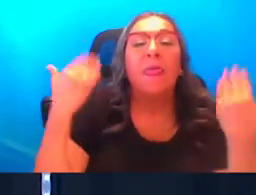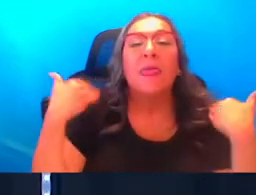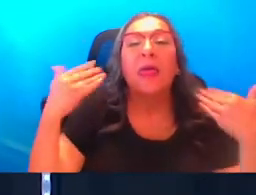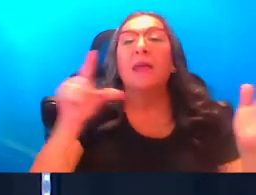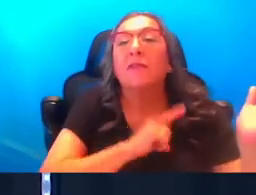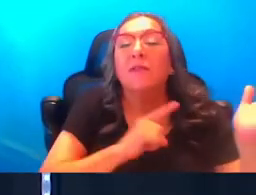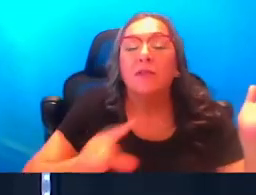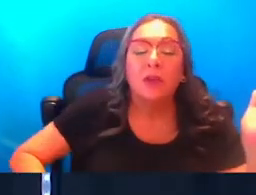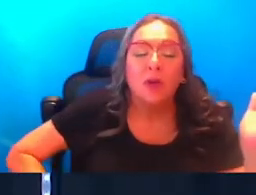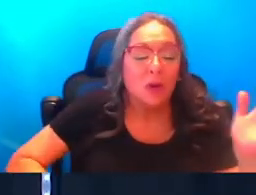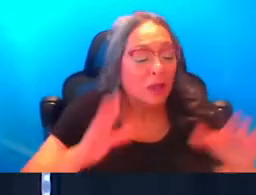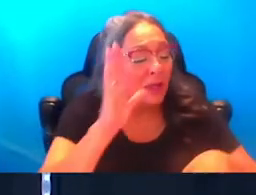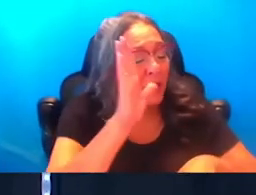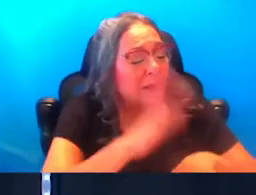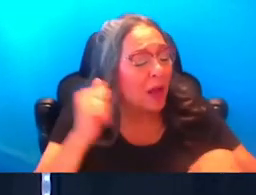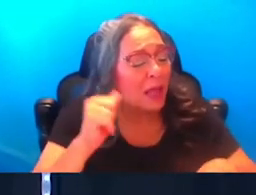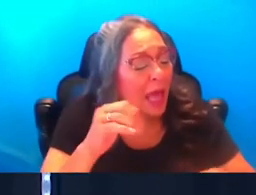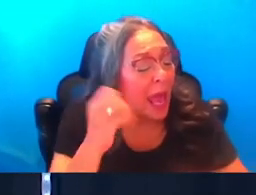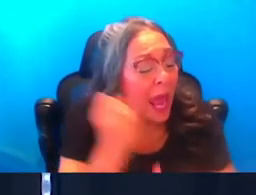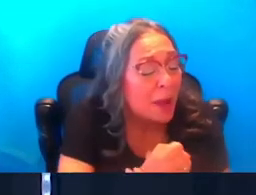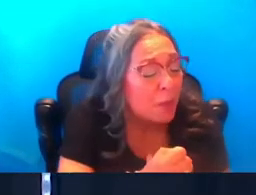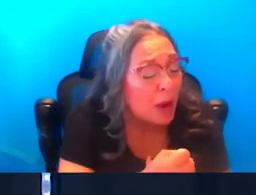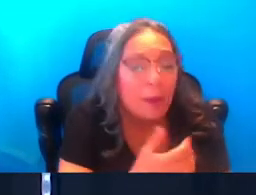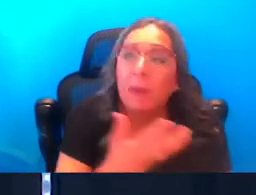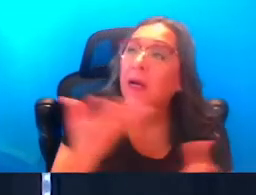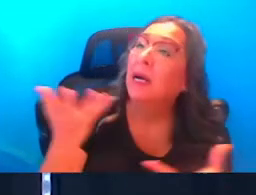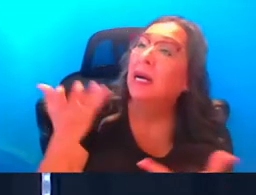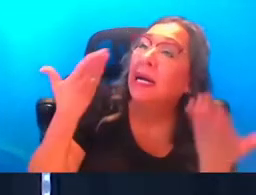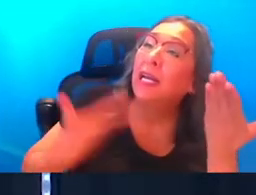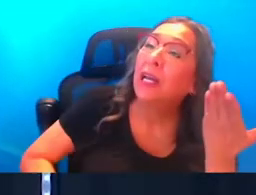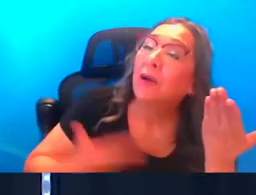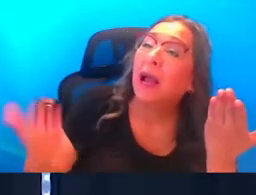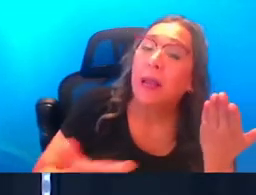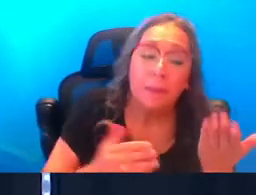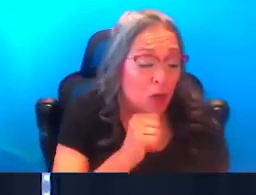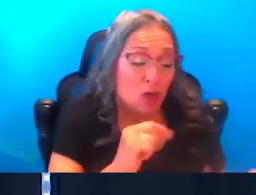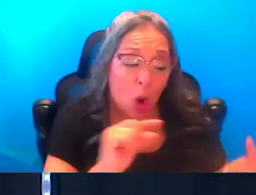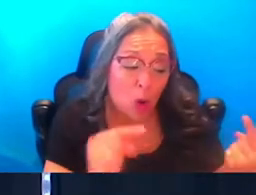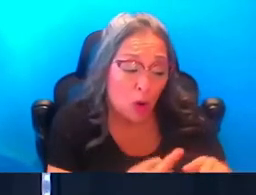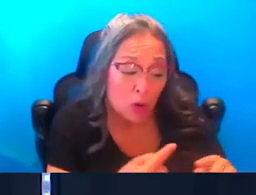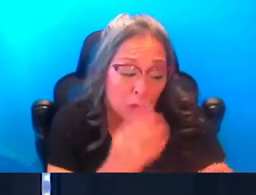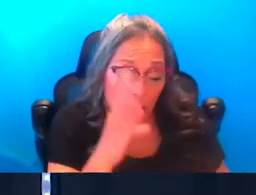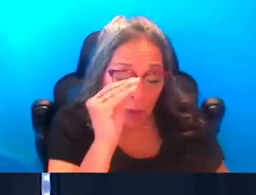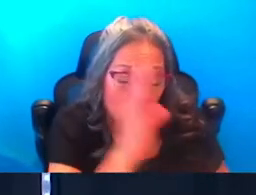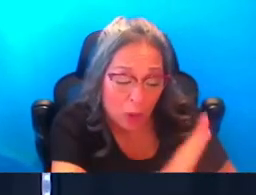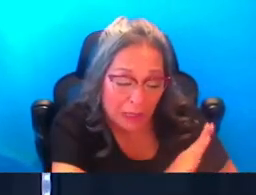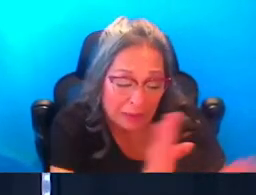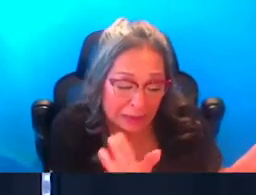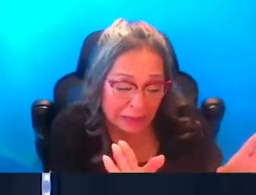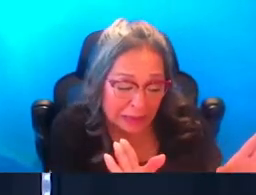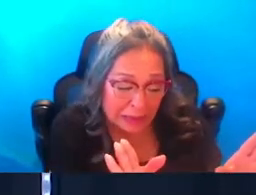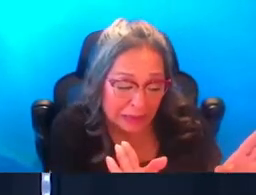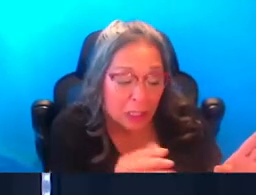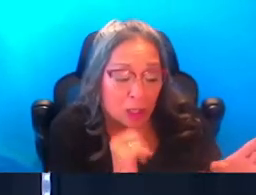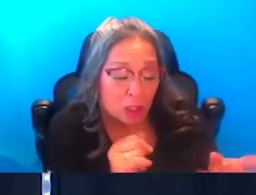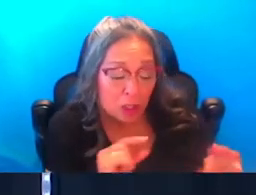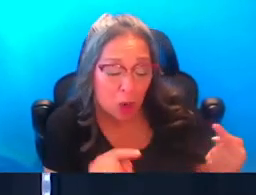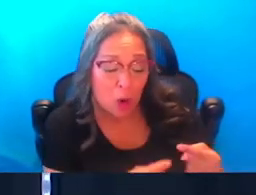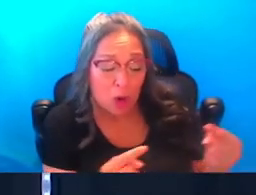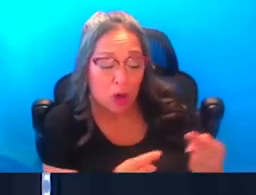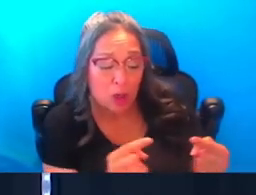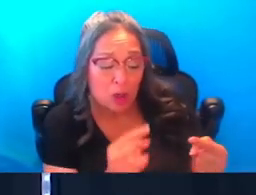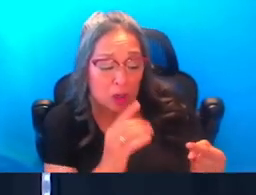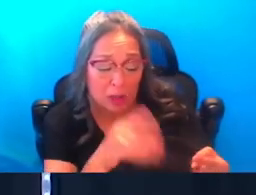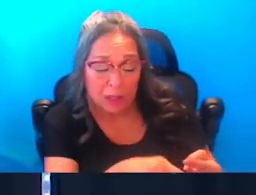heaven, Abraham, Abraham. Yes, Abraham replied, here I am. Don't lay a hand on the boy, the angel said. Do not hurt him in any